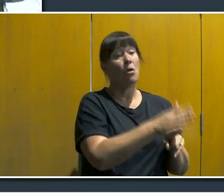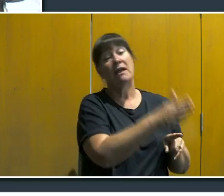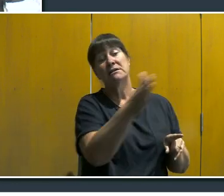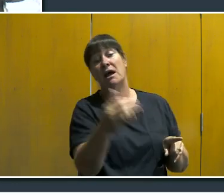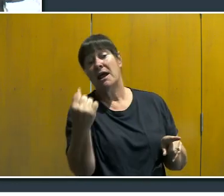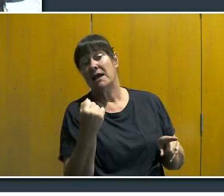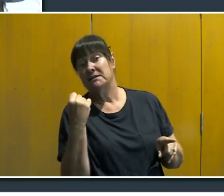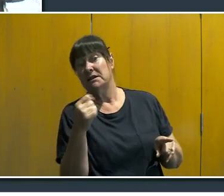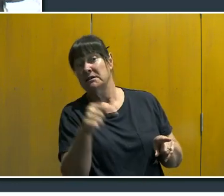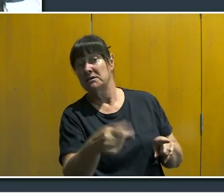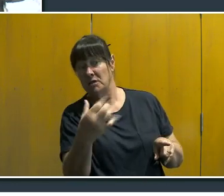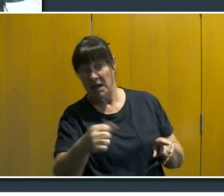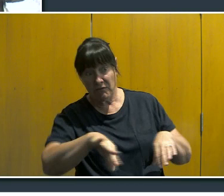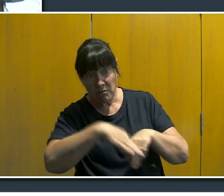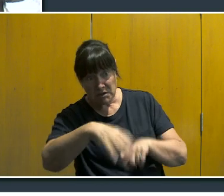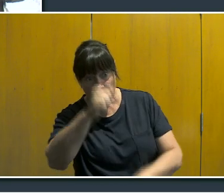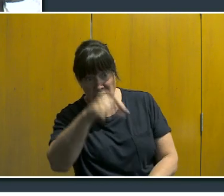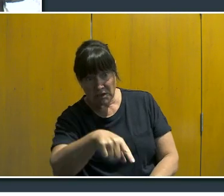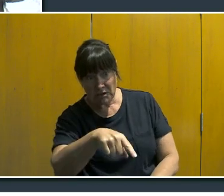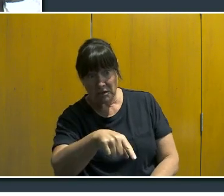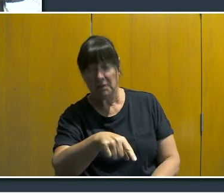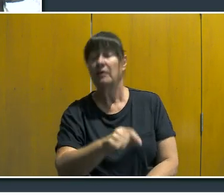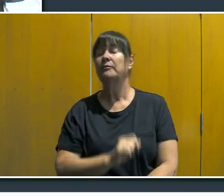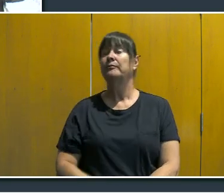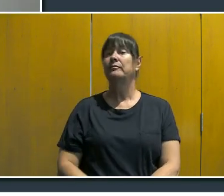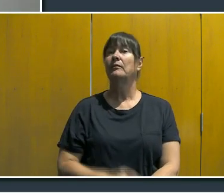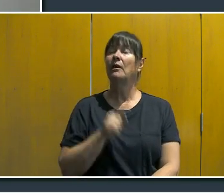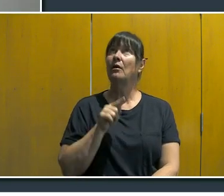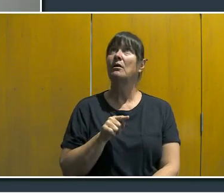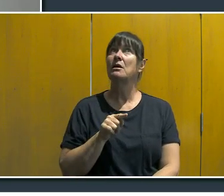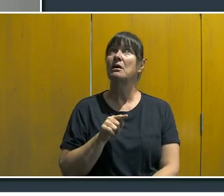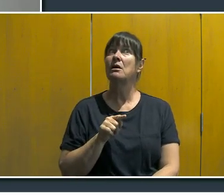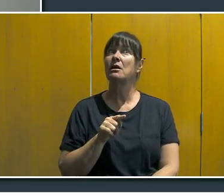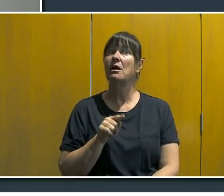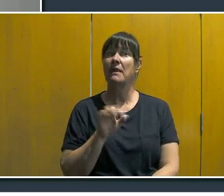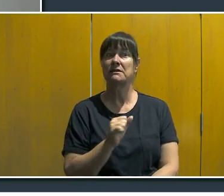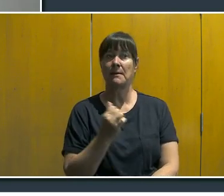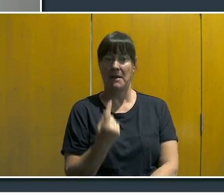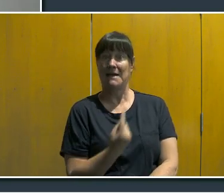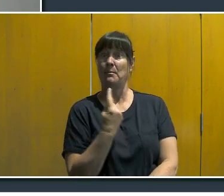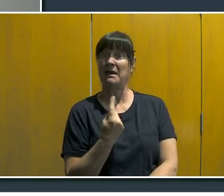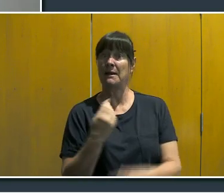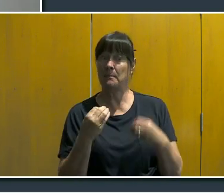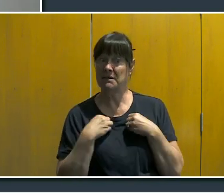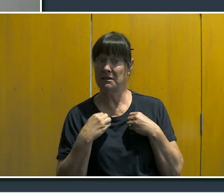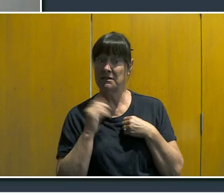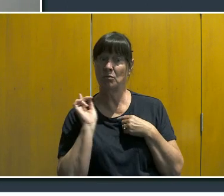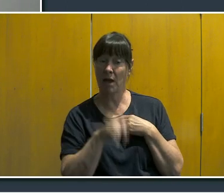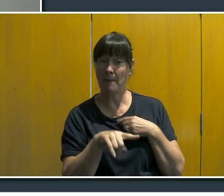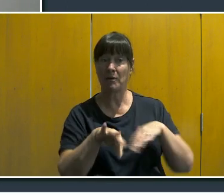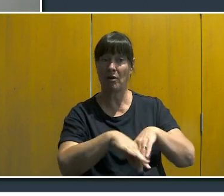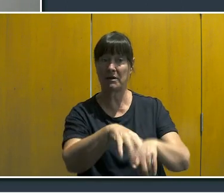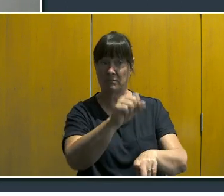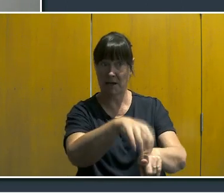road have a rubbish collection? They have. There's a number of independent companies who come out and